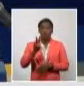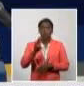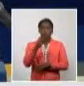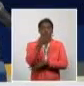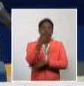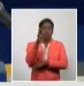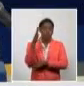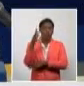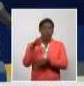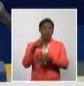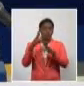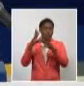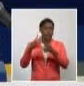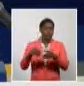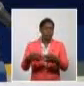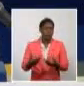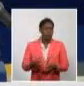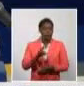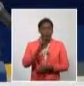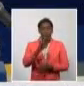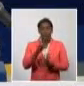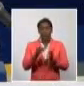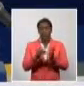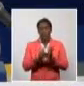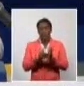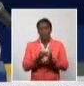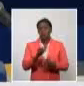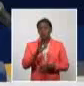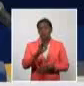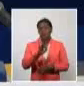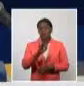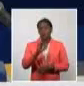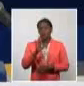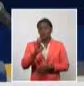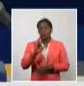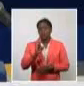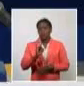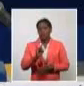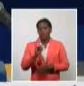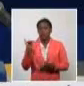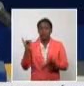9,987 visitors. No changes in rental houses.